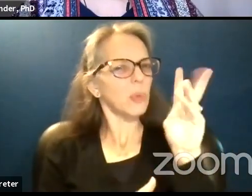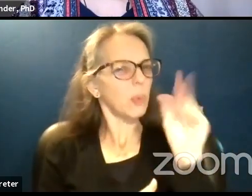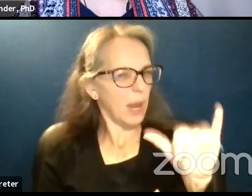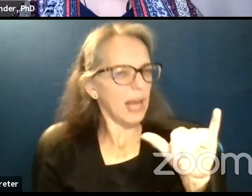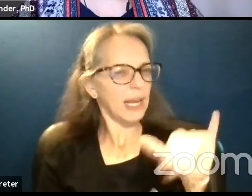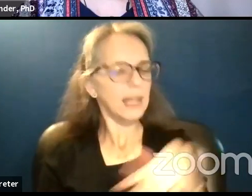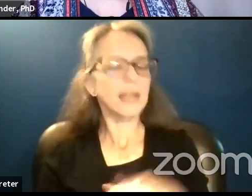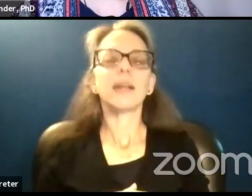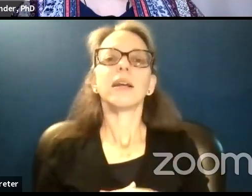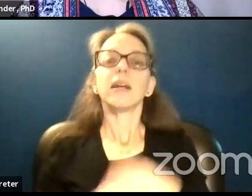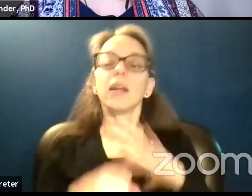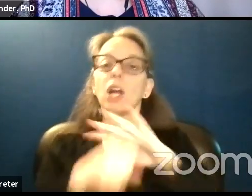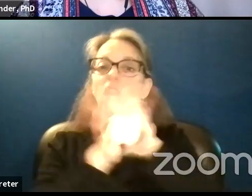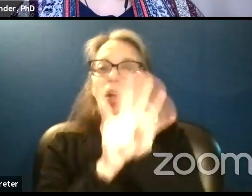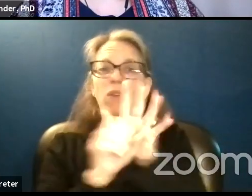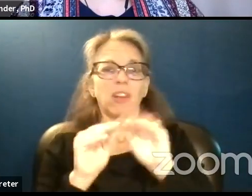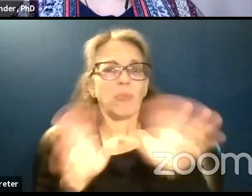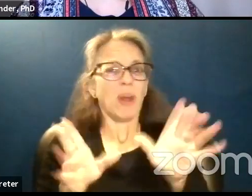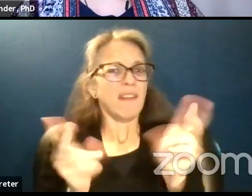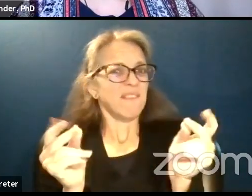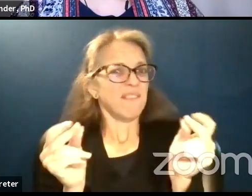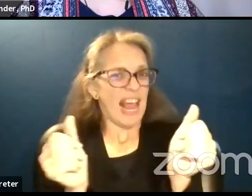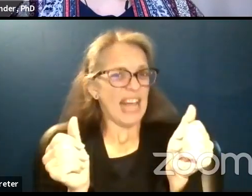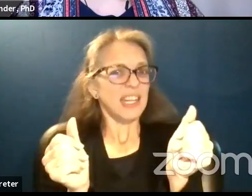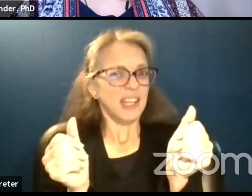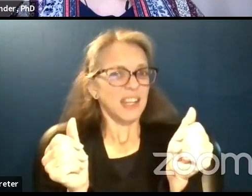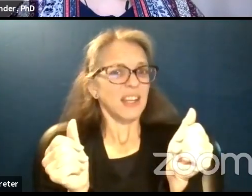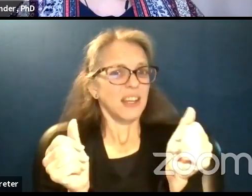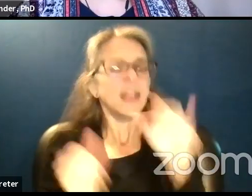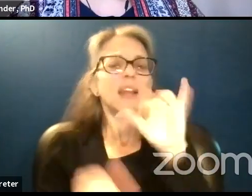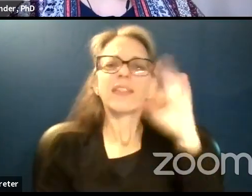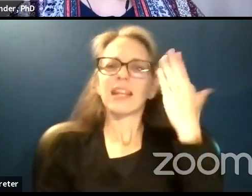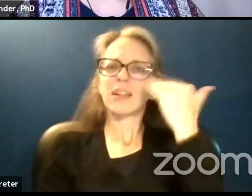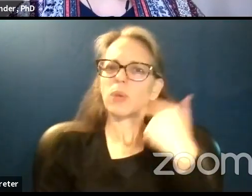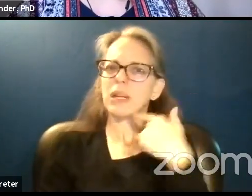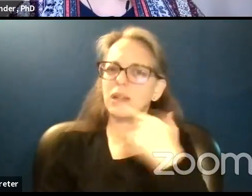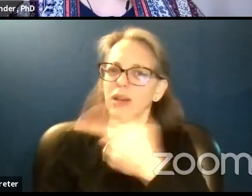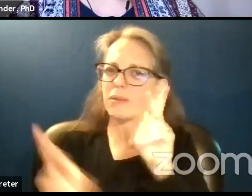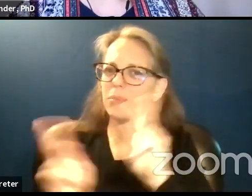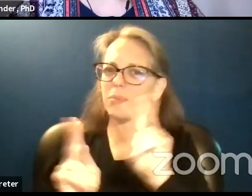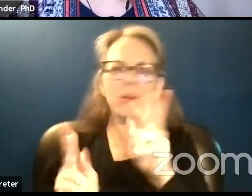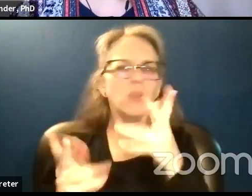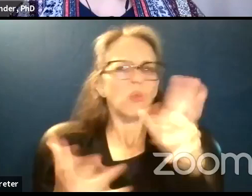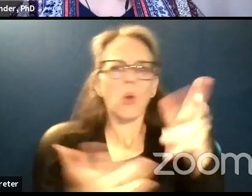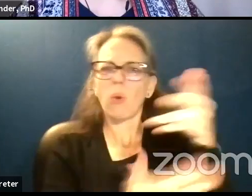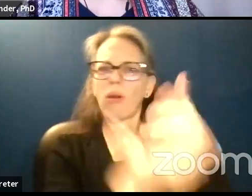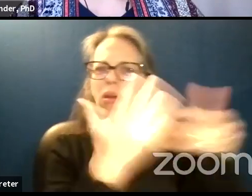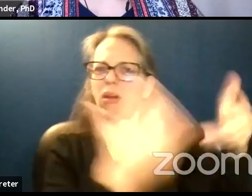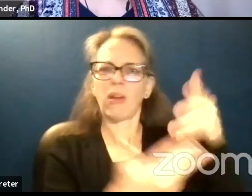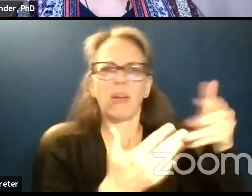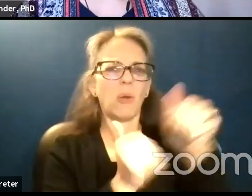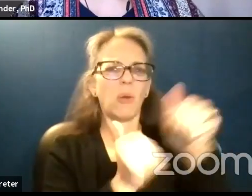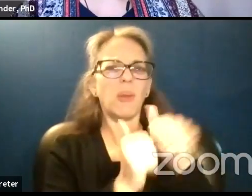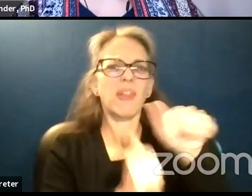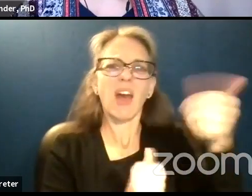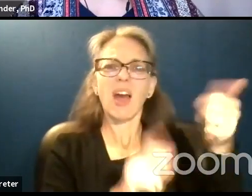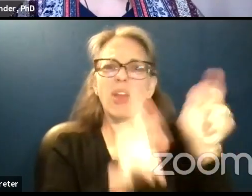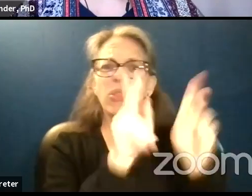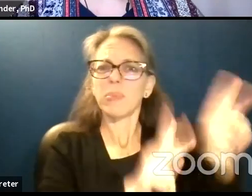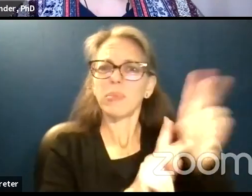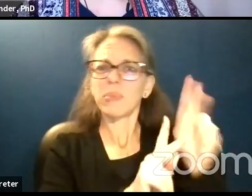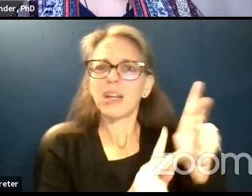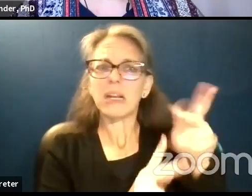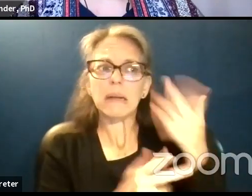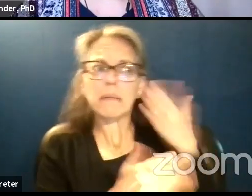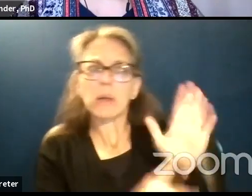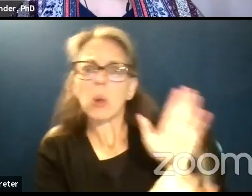So, COVID spreads pretty quickly. And that's one of the reasons why we tell people that you don't want to hang out with other people, especially if they're, you don't